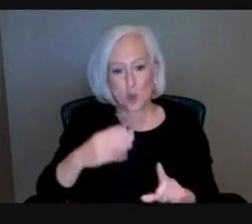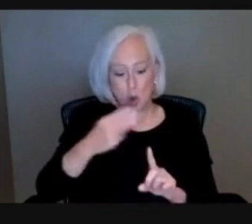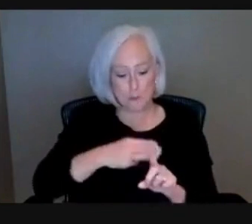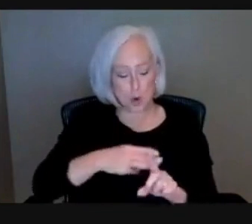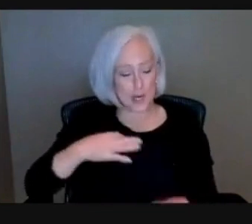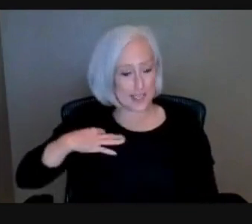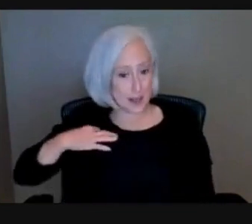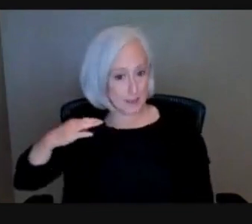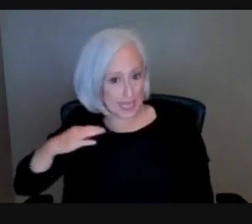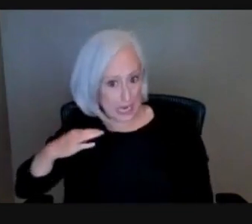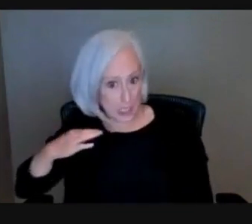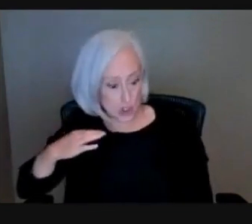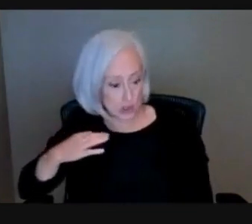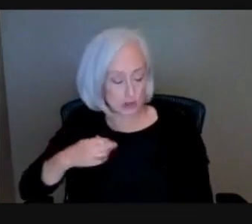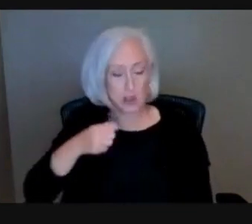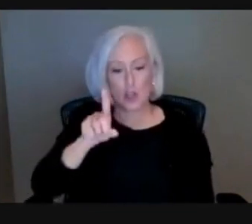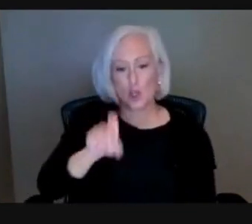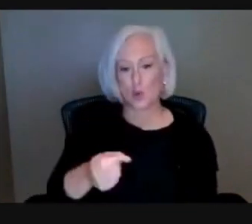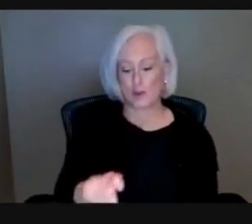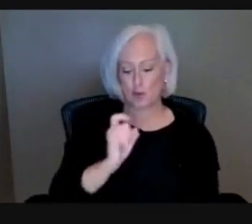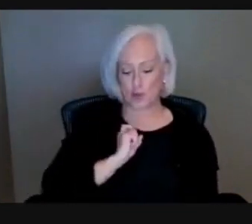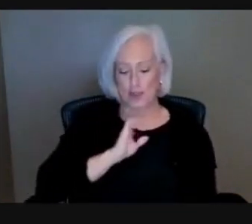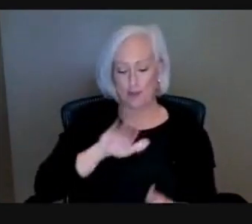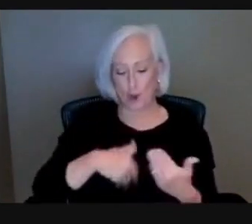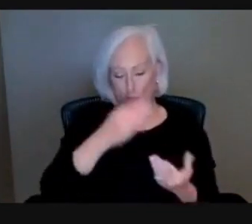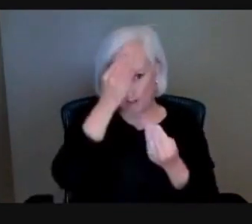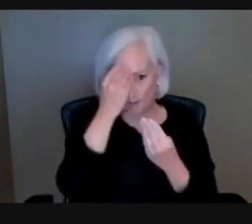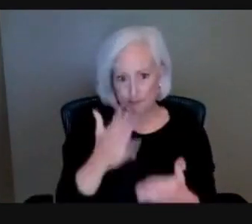You have to give me all of your information, your bank